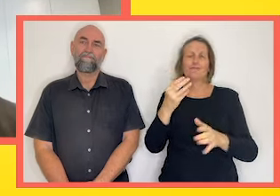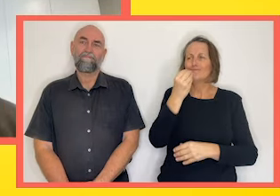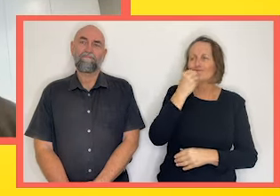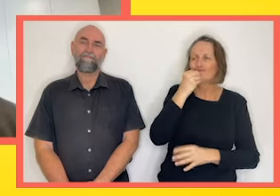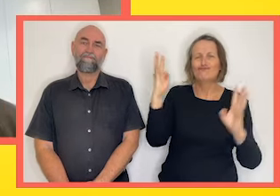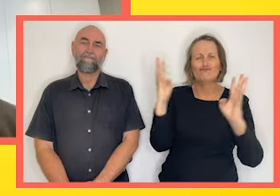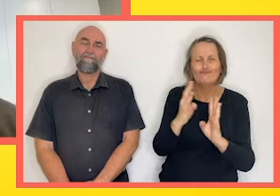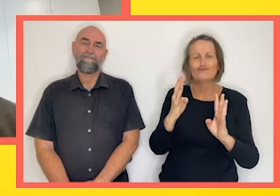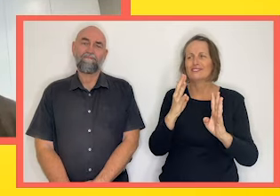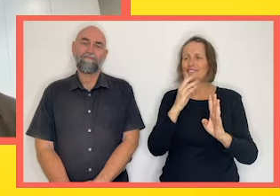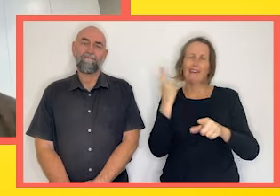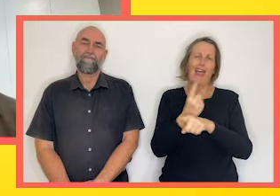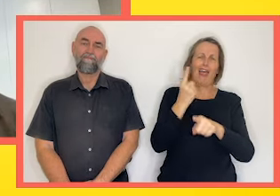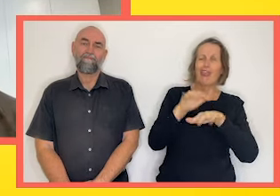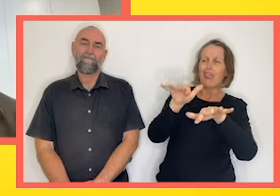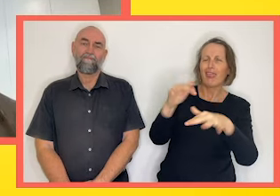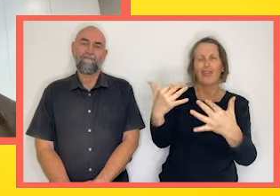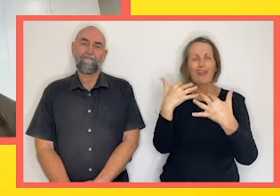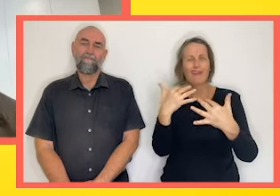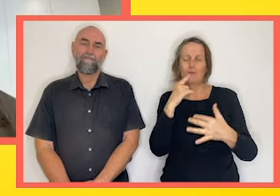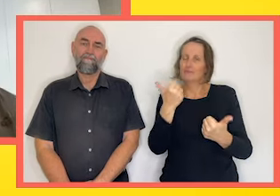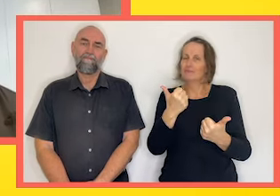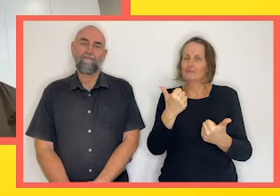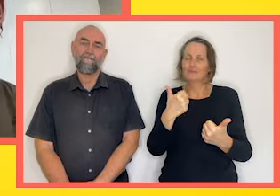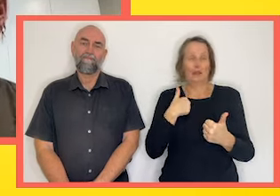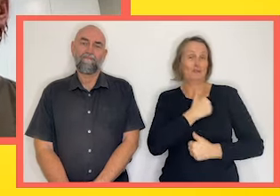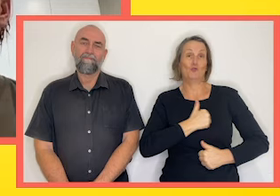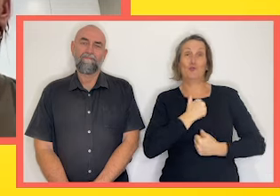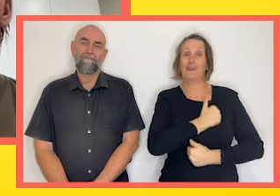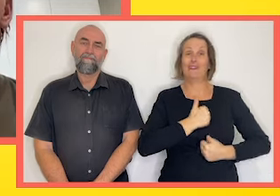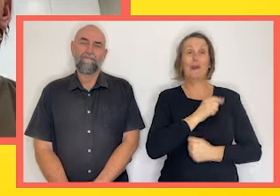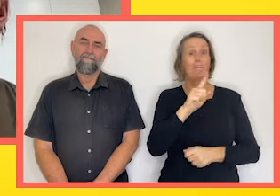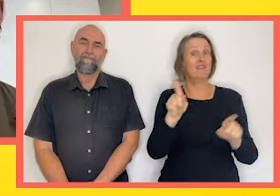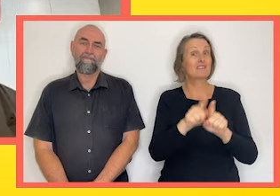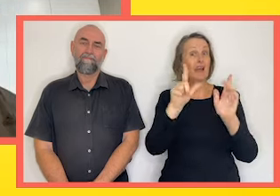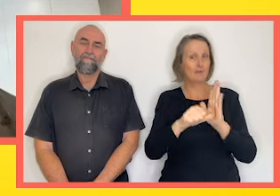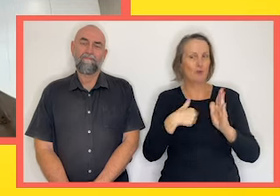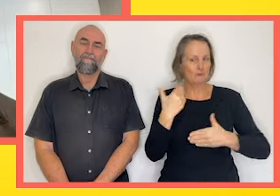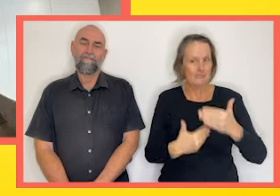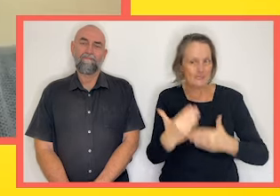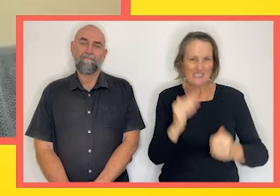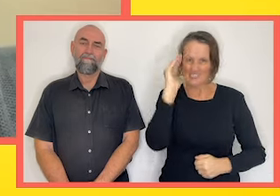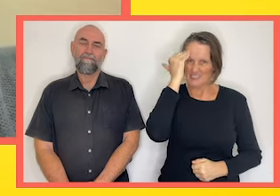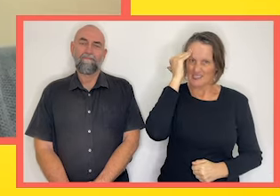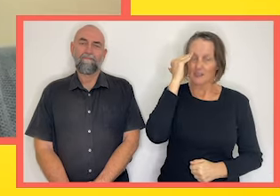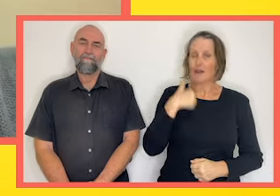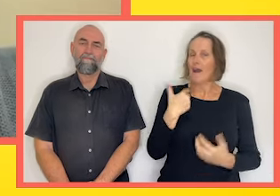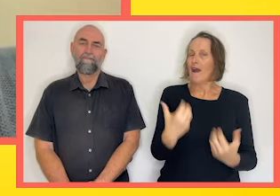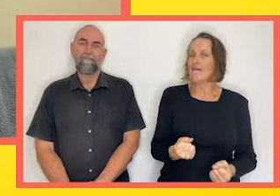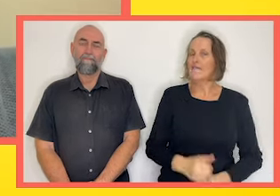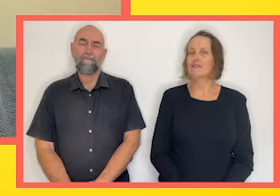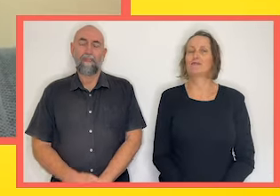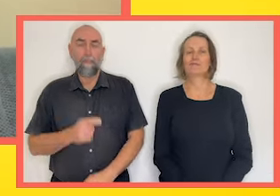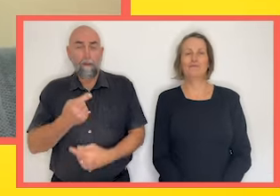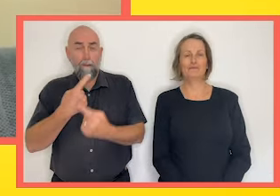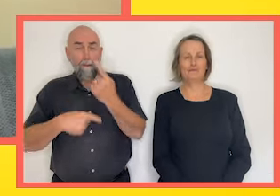how crap the set was. So it's all going well. I'm enjoying it. But we're also getting after it. I'm really struggling to get my